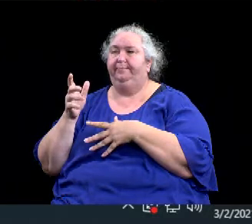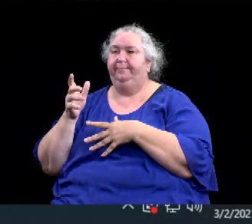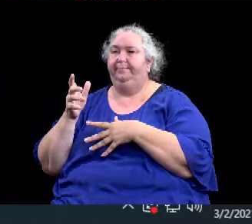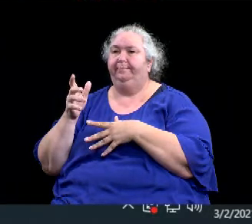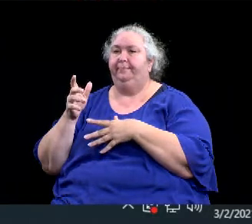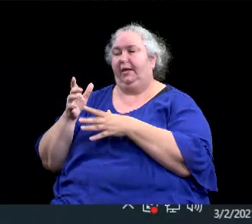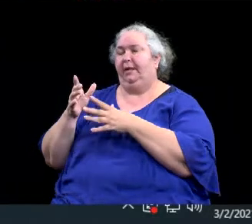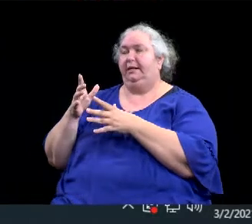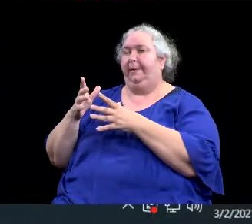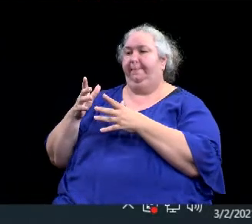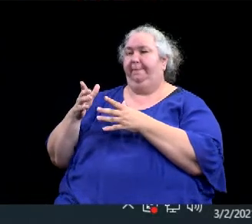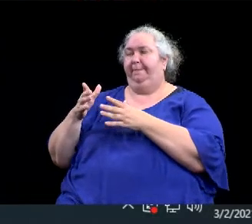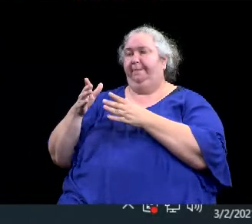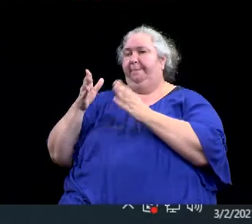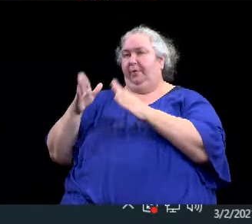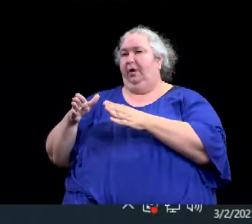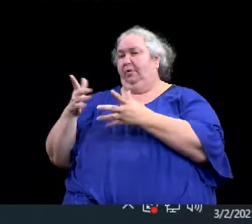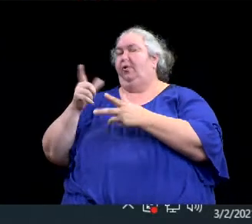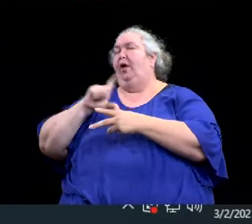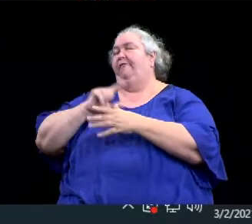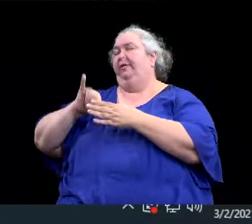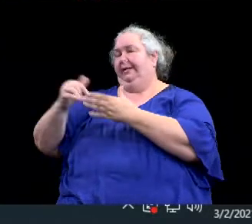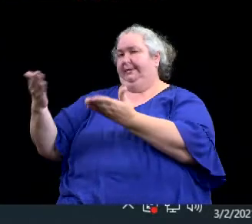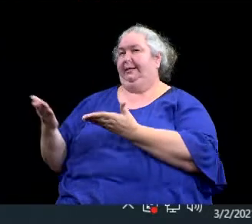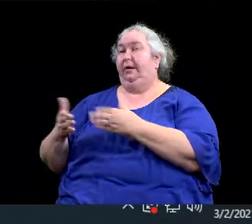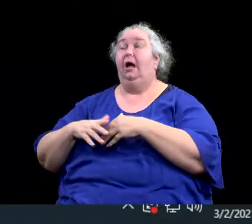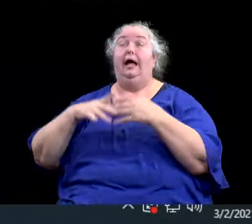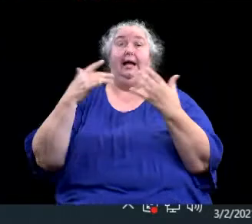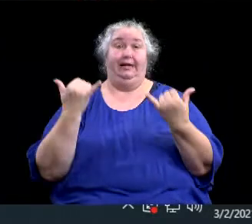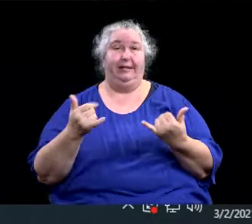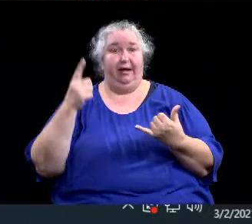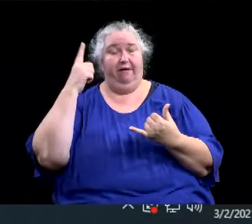And now for the Pledge of Allegiance.